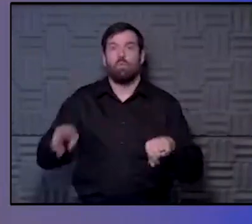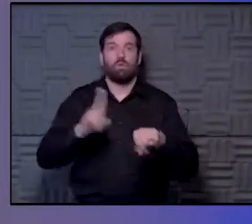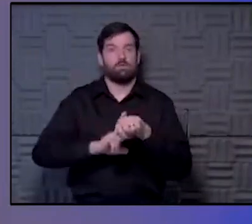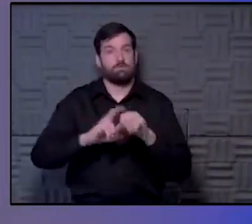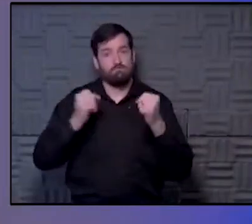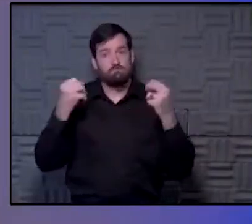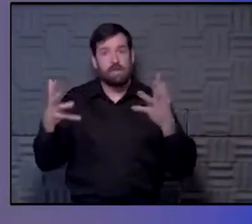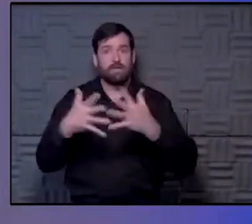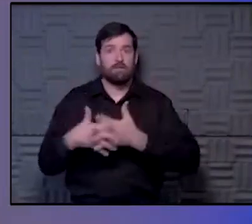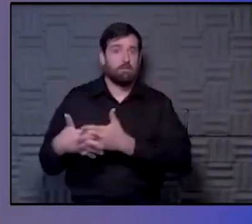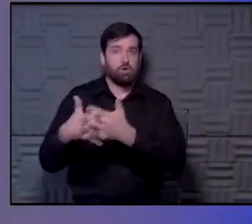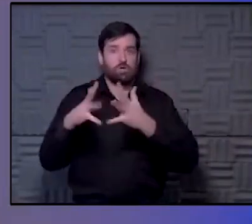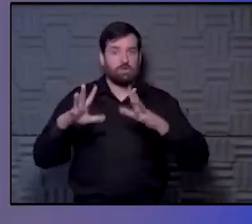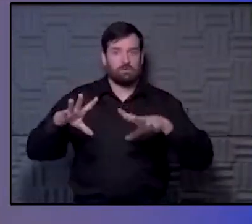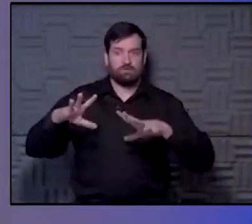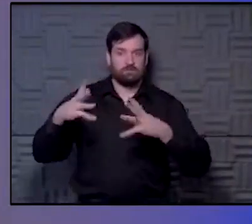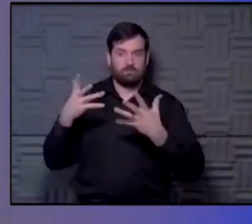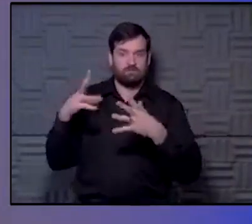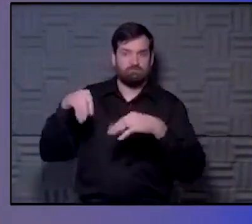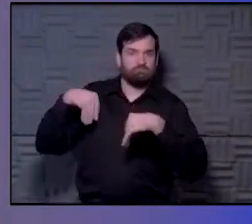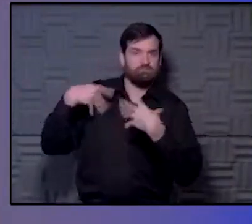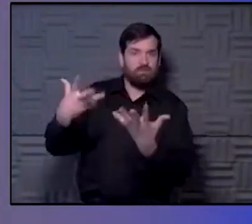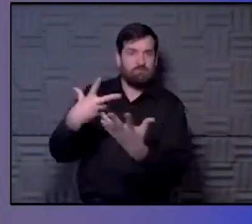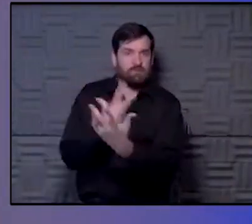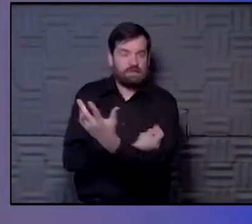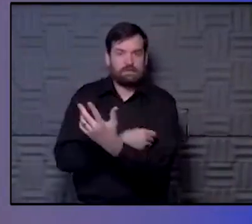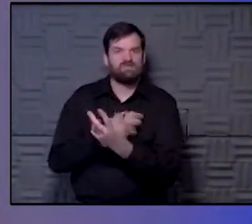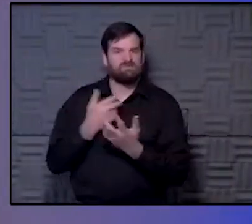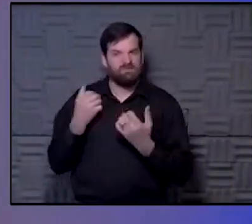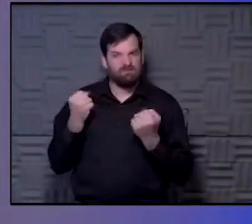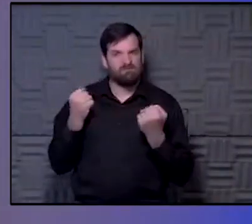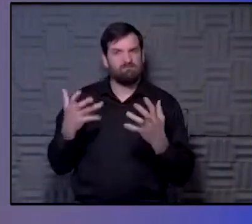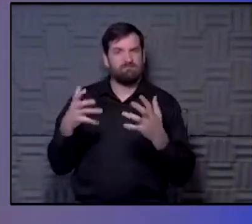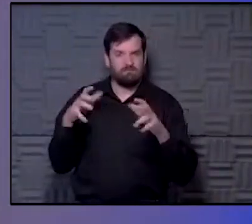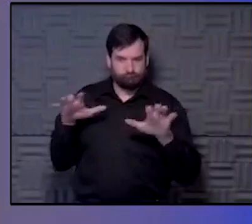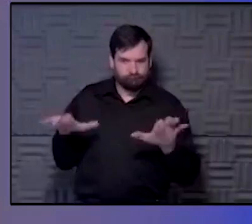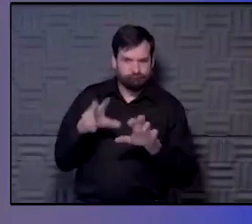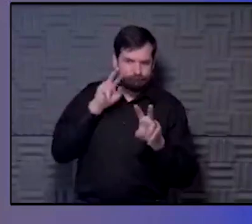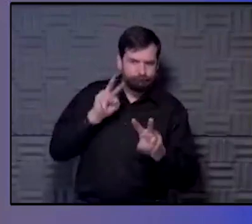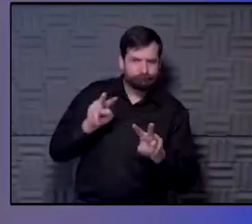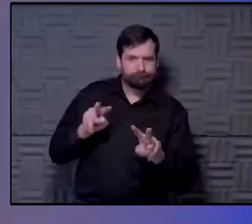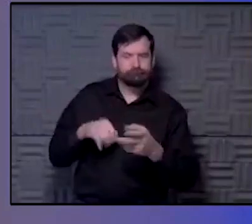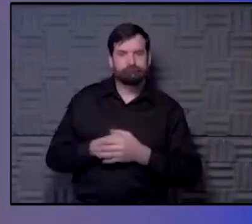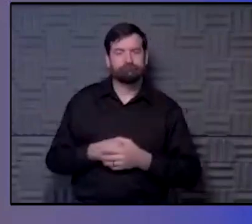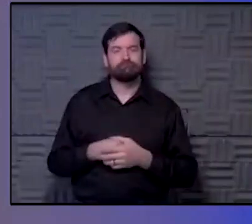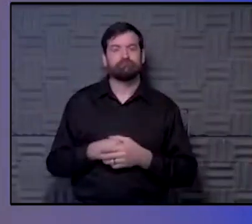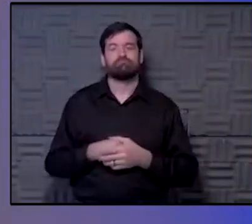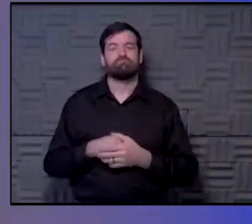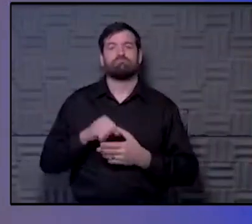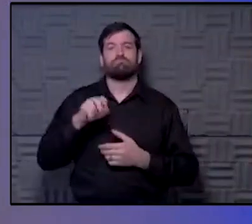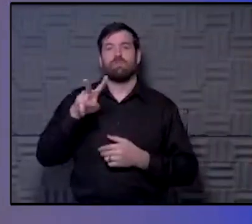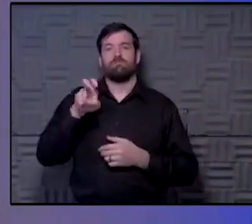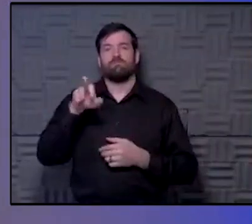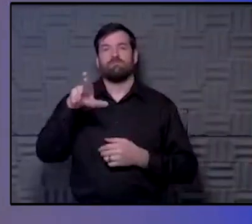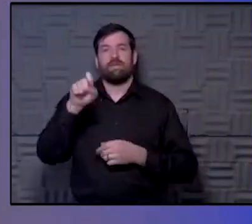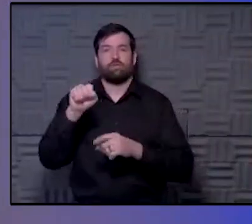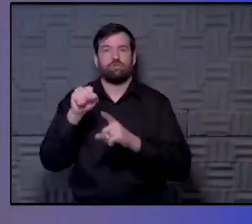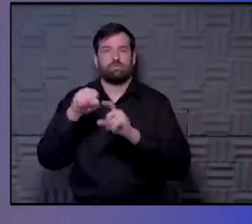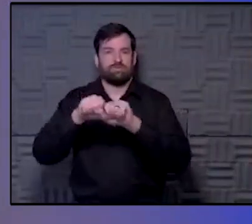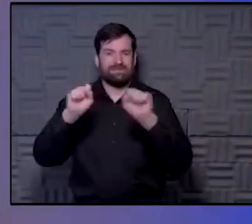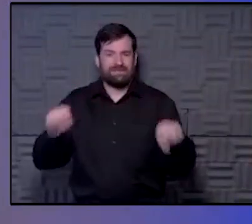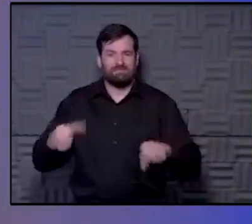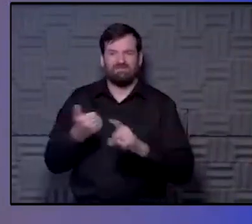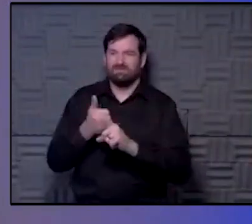of Americans that we're vaccinating every day about this. So in the VAERS system, which is a passive